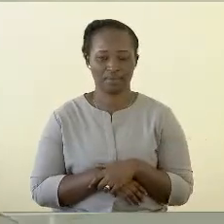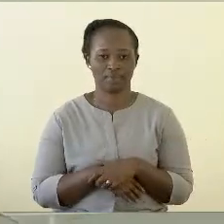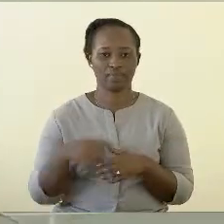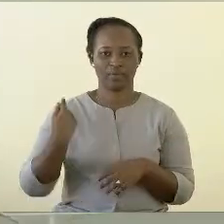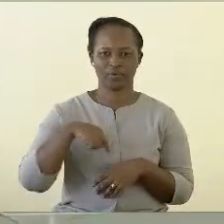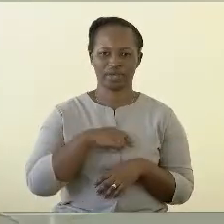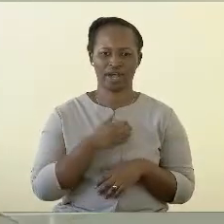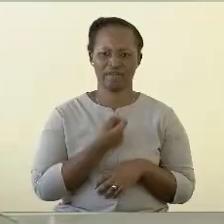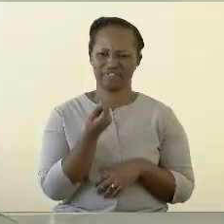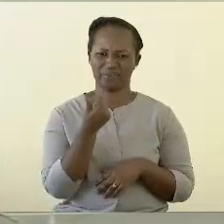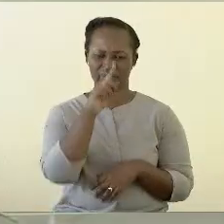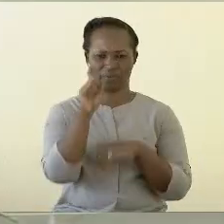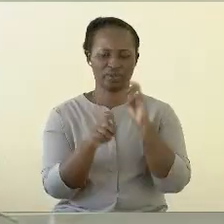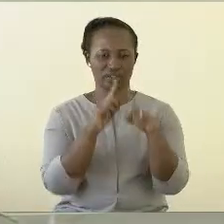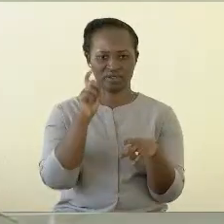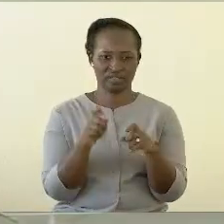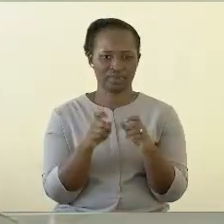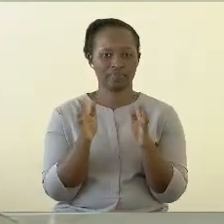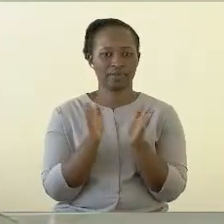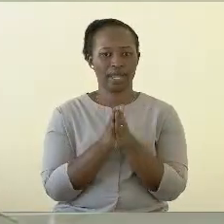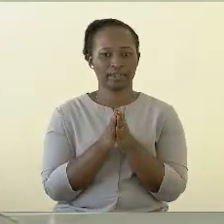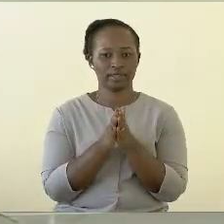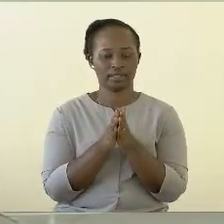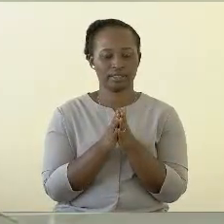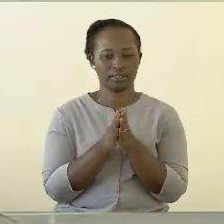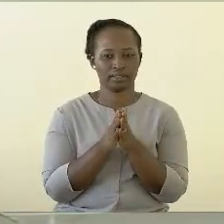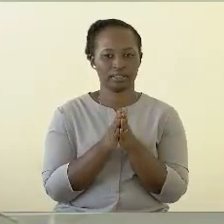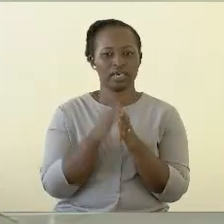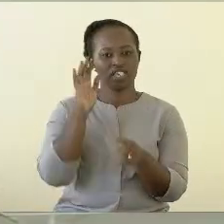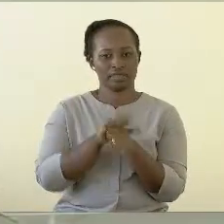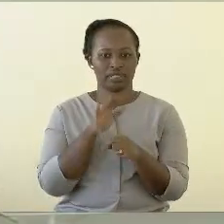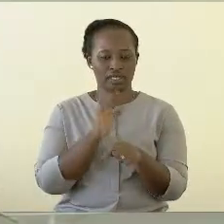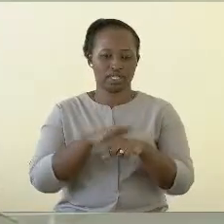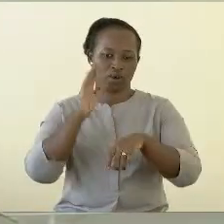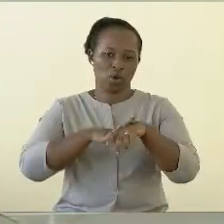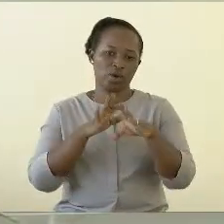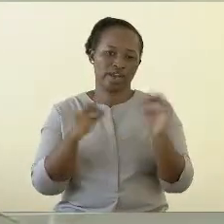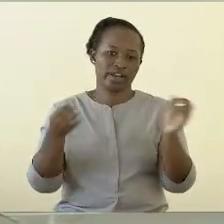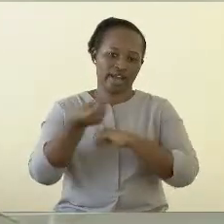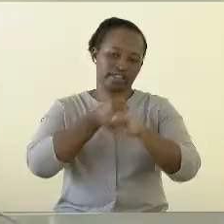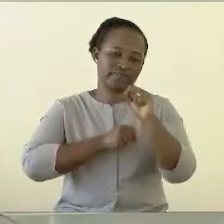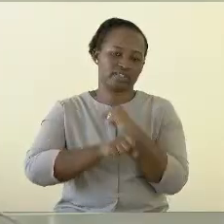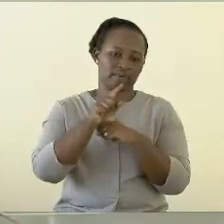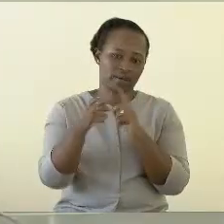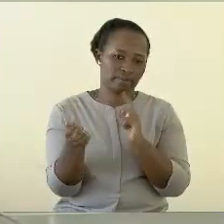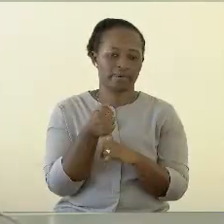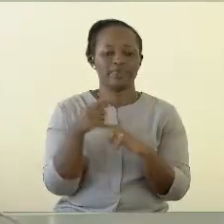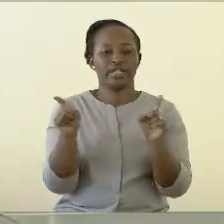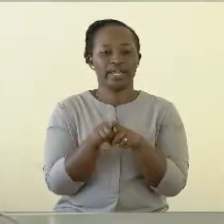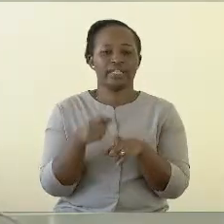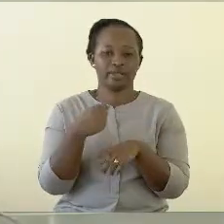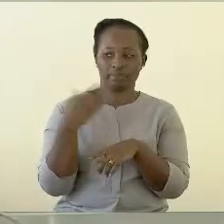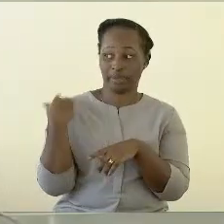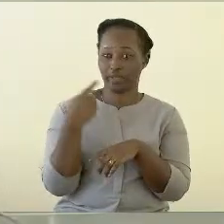we have a few questions and many more online activities you are still going to engage in, like we said in the previous